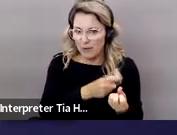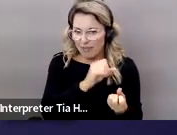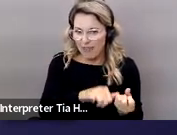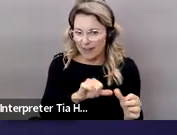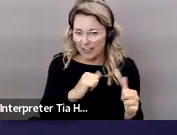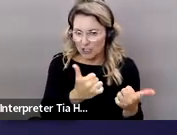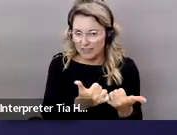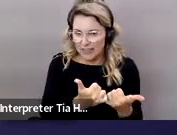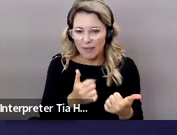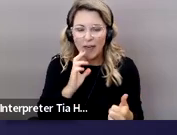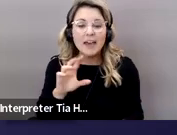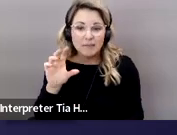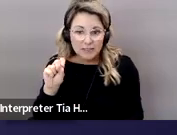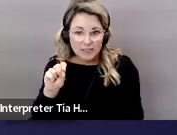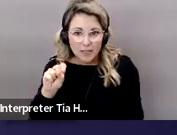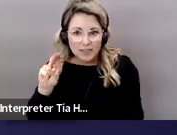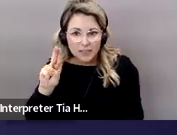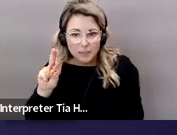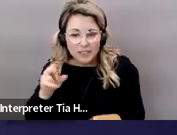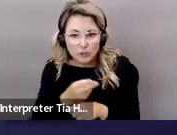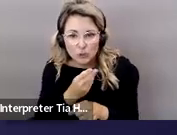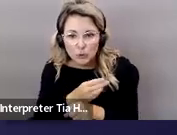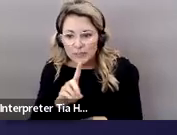substance use disorders, mental health disorders,